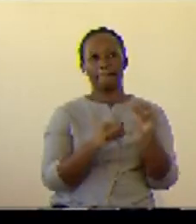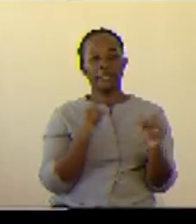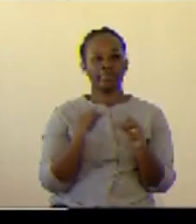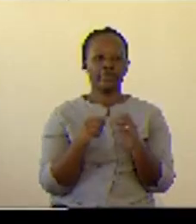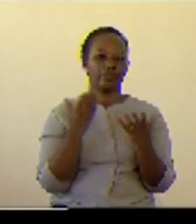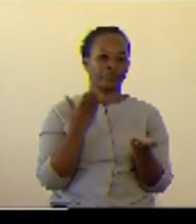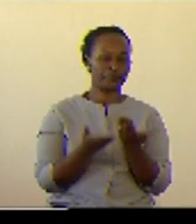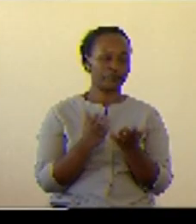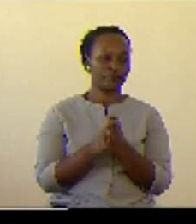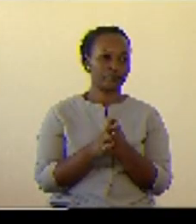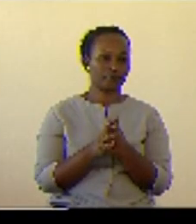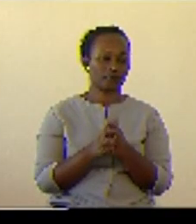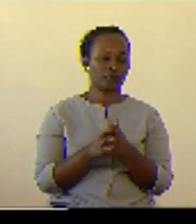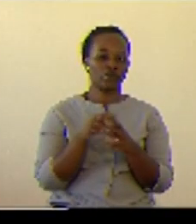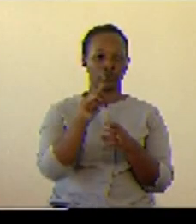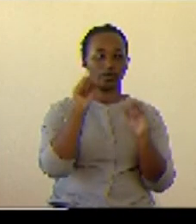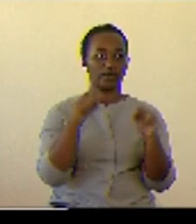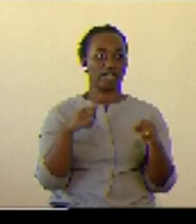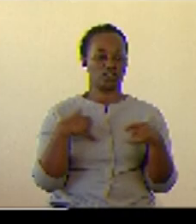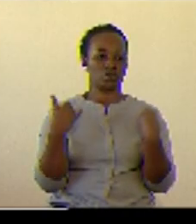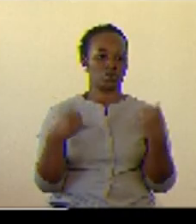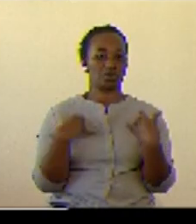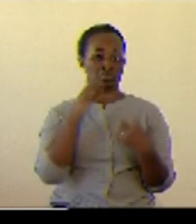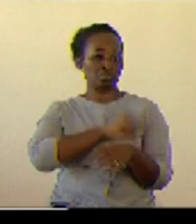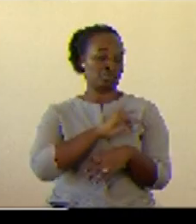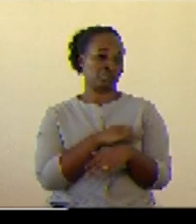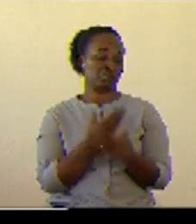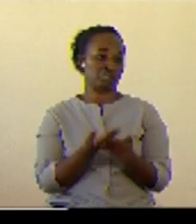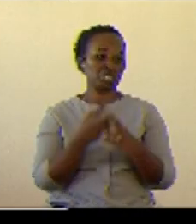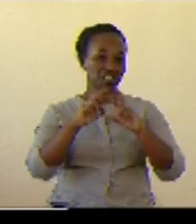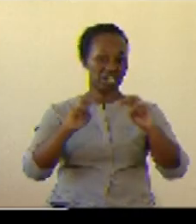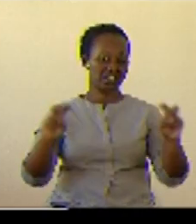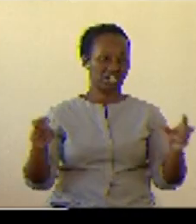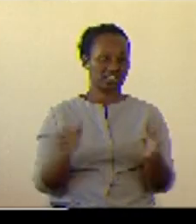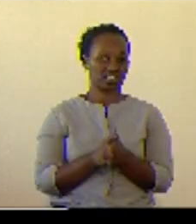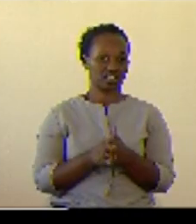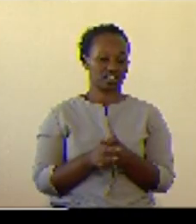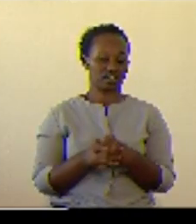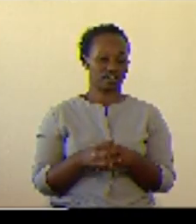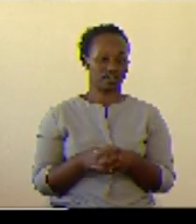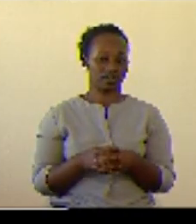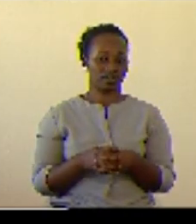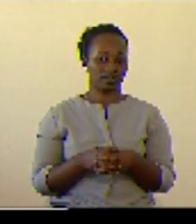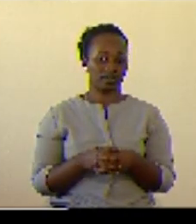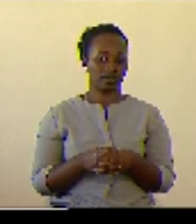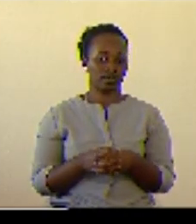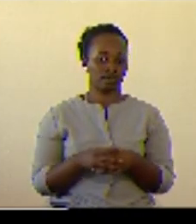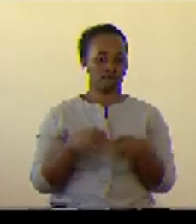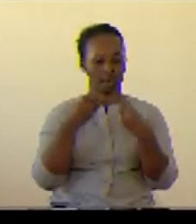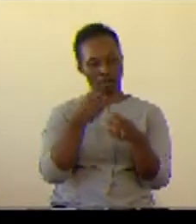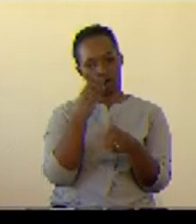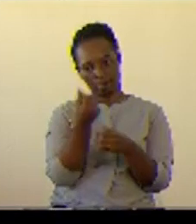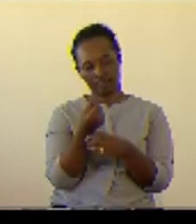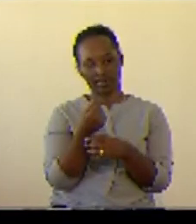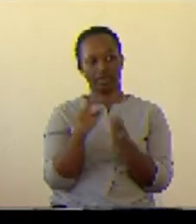you can even enjoy some research benefits. You combine money, then you work out things.